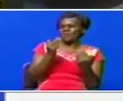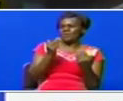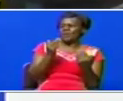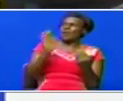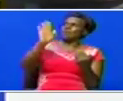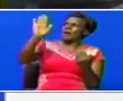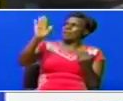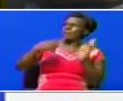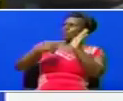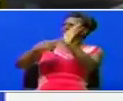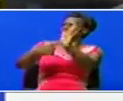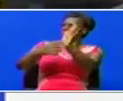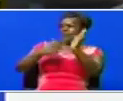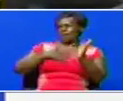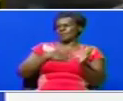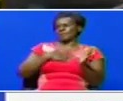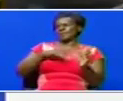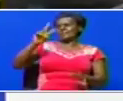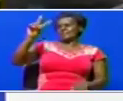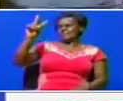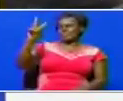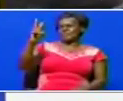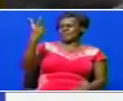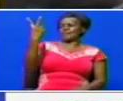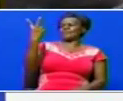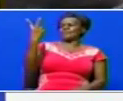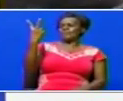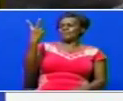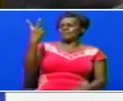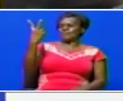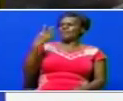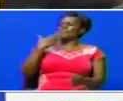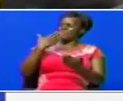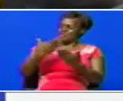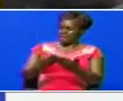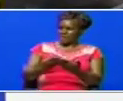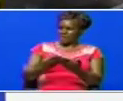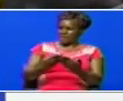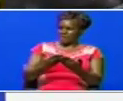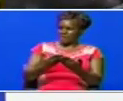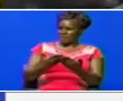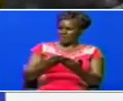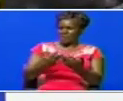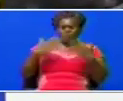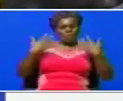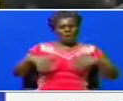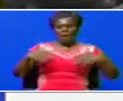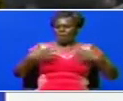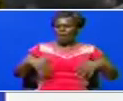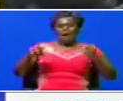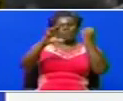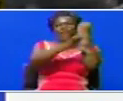that he has shown us. Secondly, to thank the people of this great and wonderful Republic of